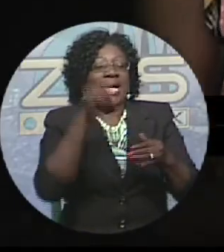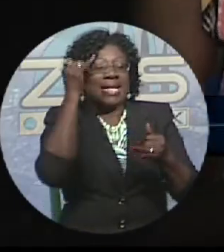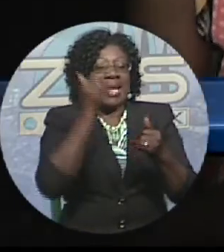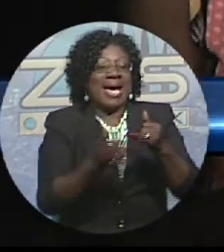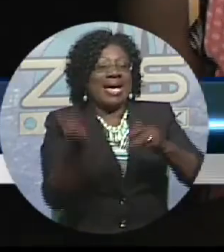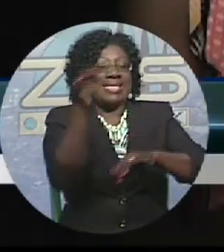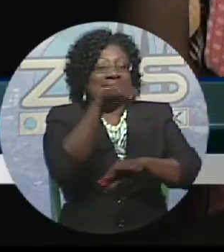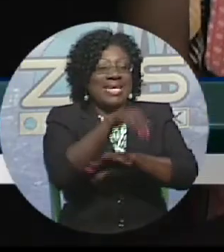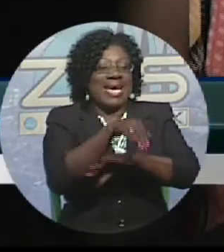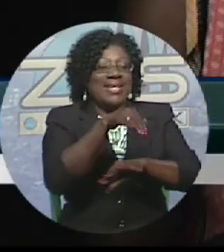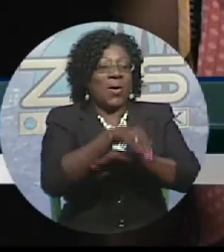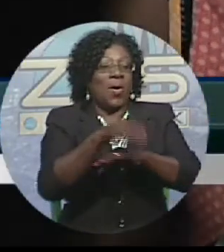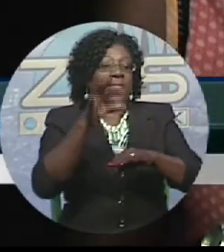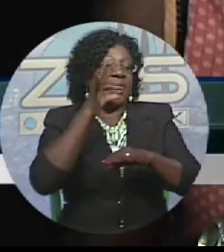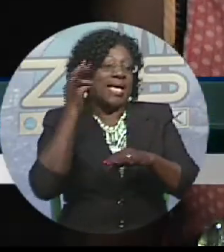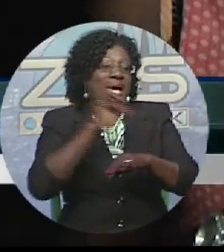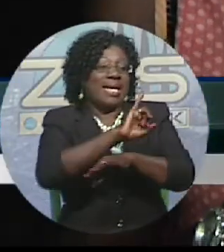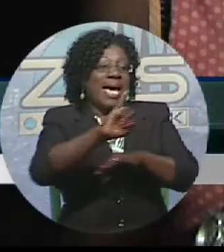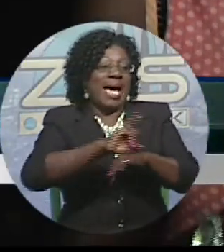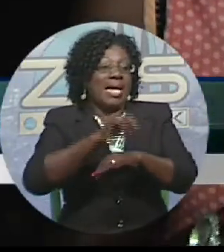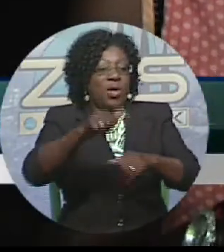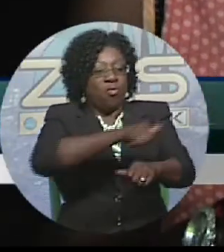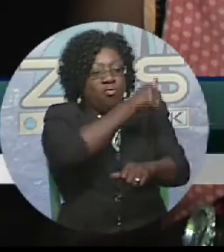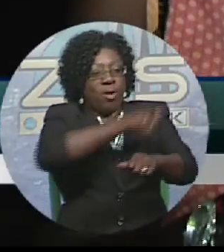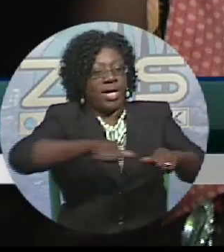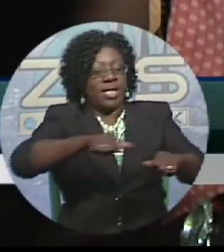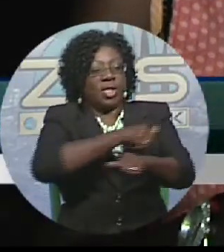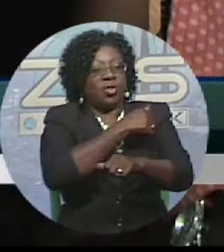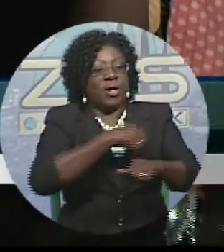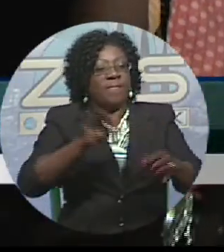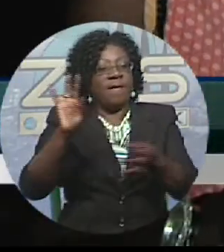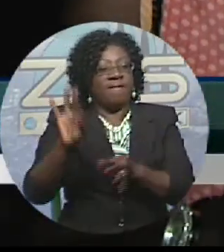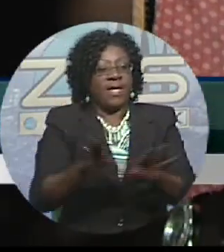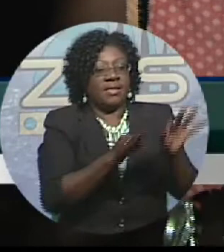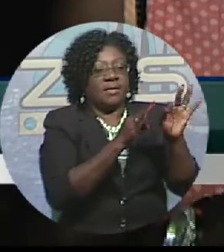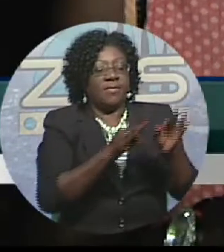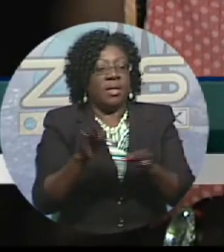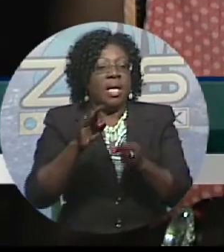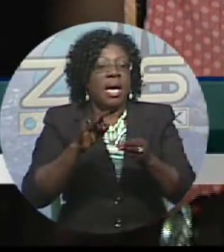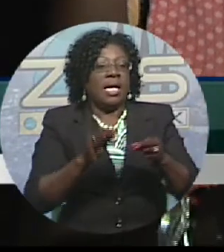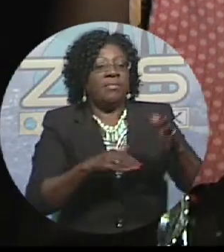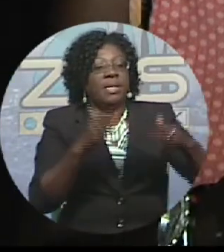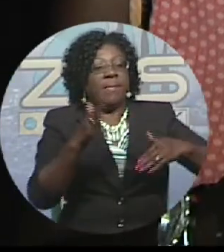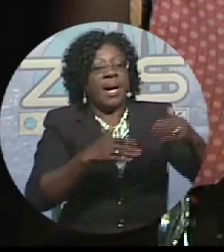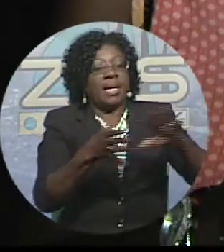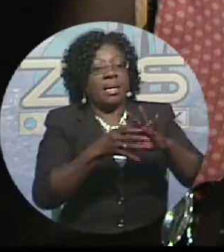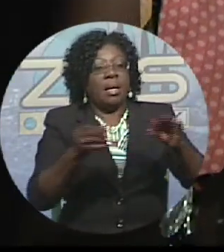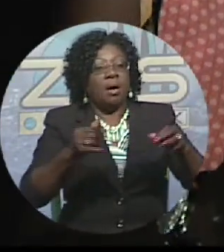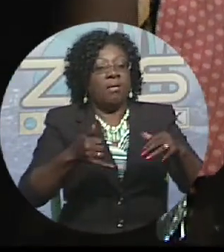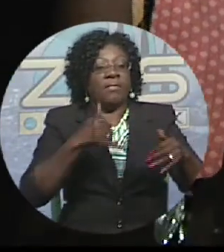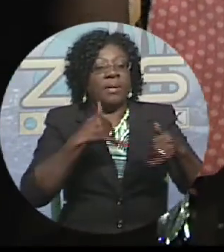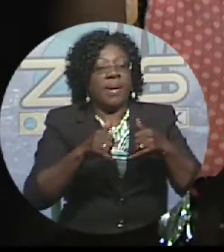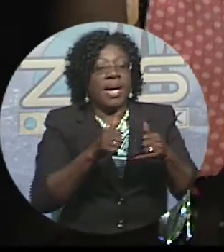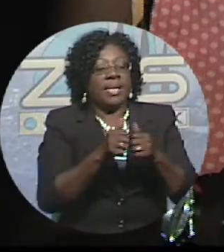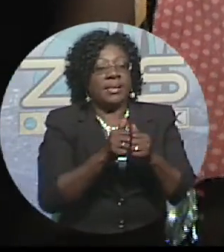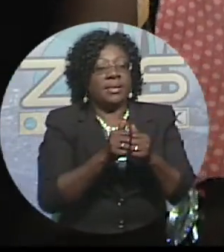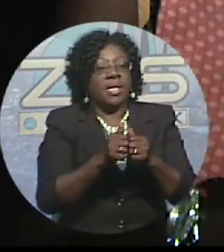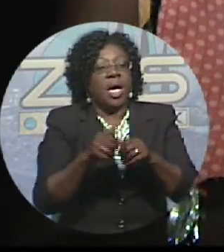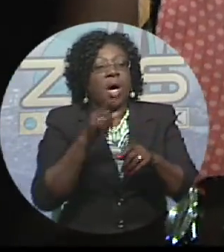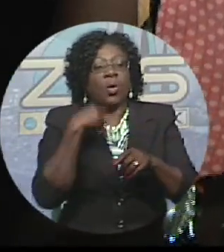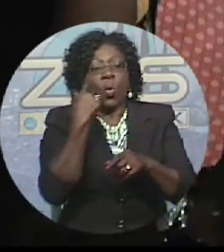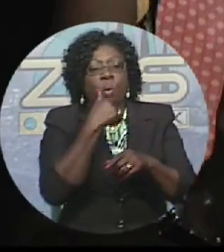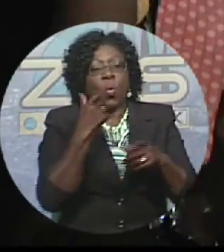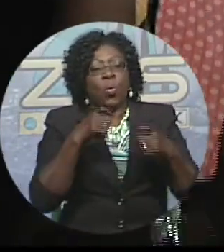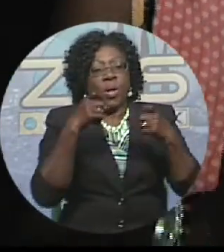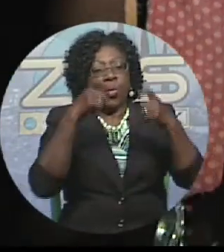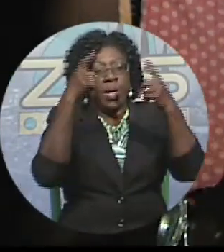Cat Island Rake and Scrape Festival, and one of the key highlights of tonight will be the Battle of the Bands. For us, we just want to know who walks away with the top